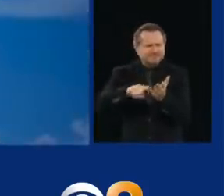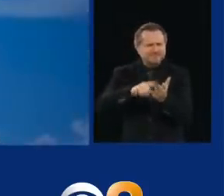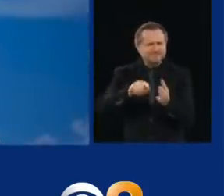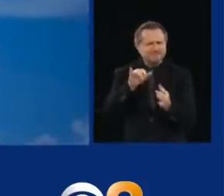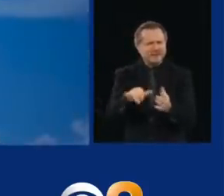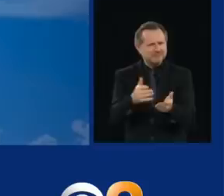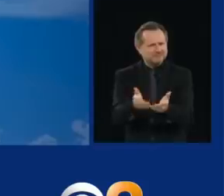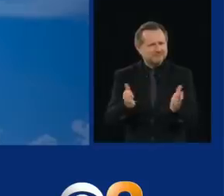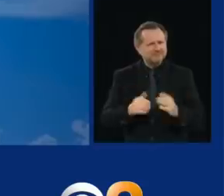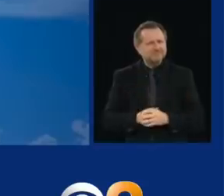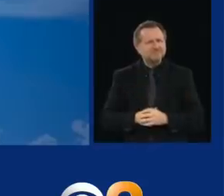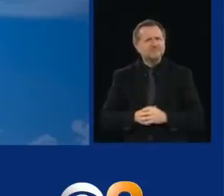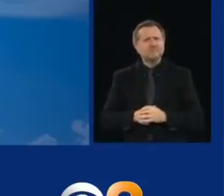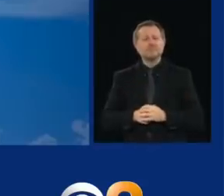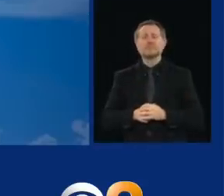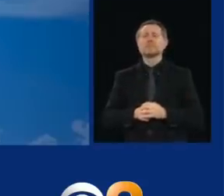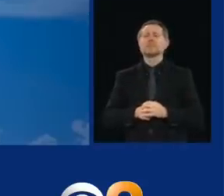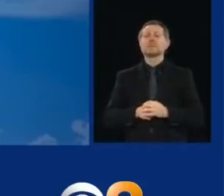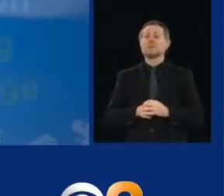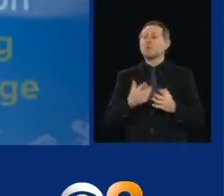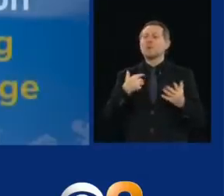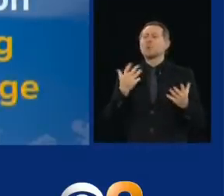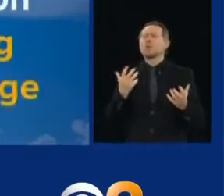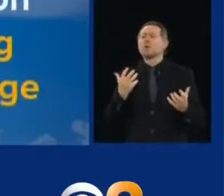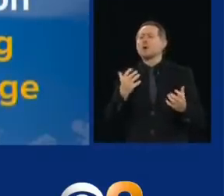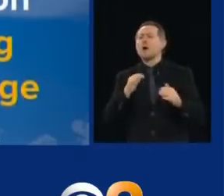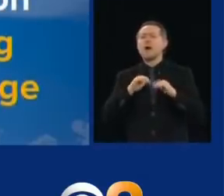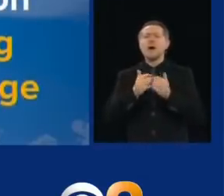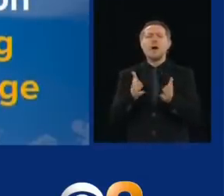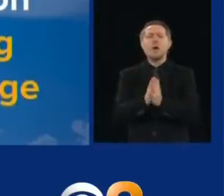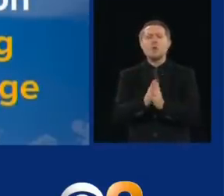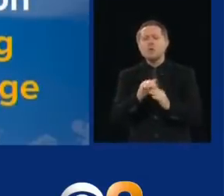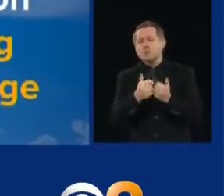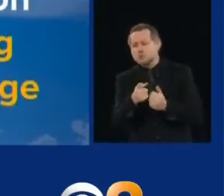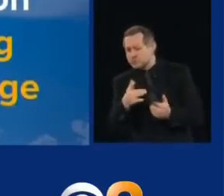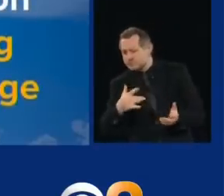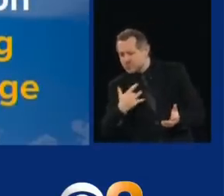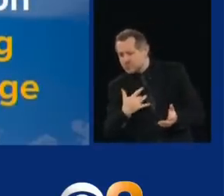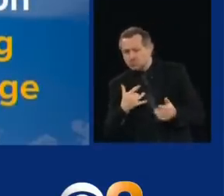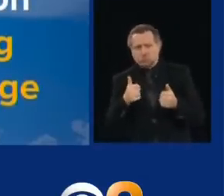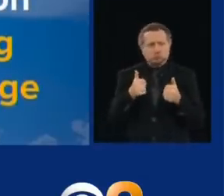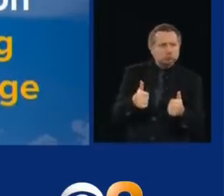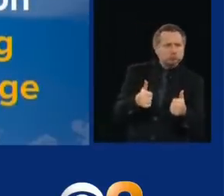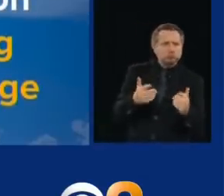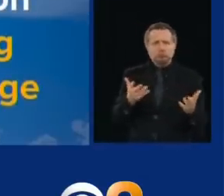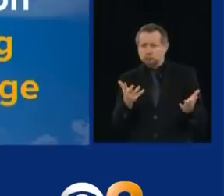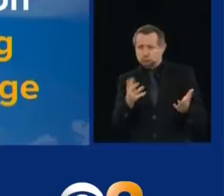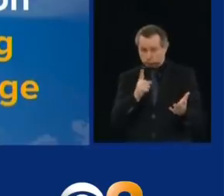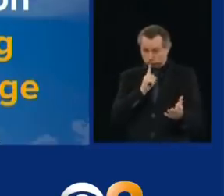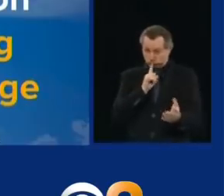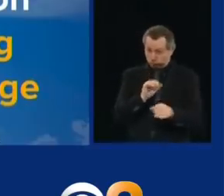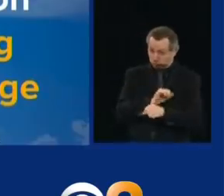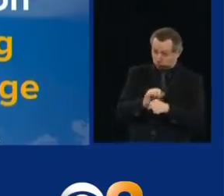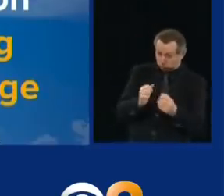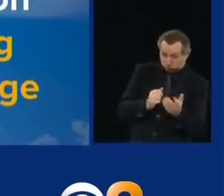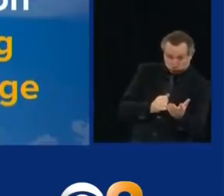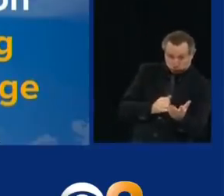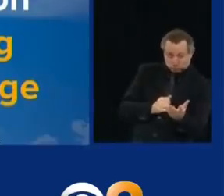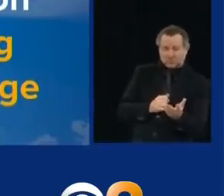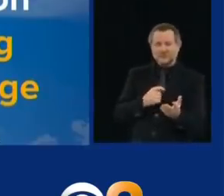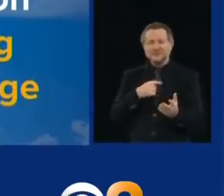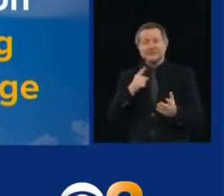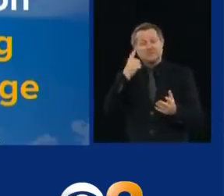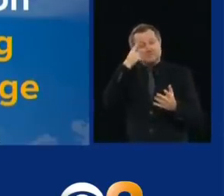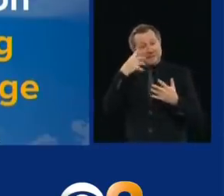real. How are you? This is a simple question that we ask. How are you really? The Mental Health